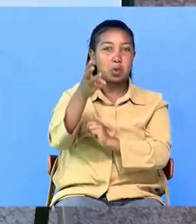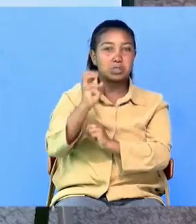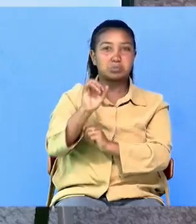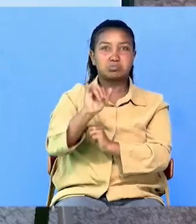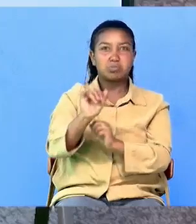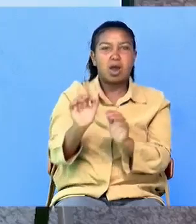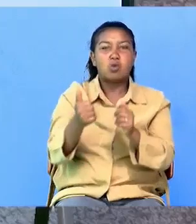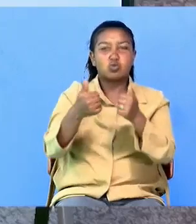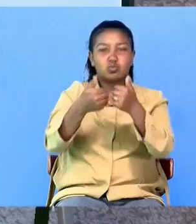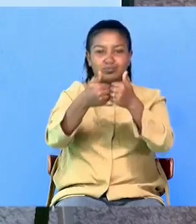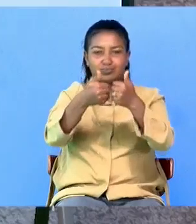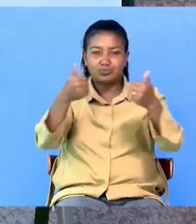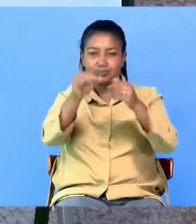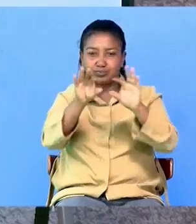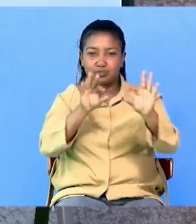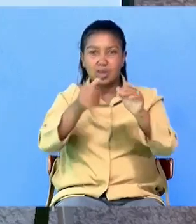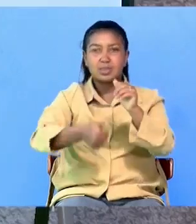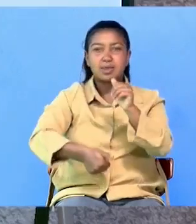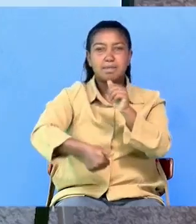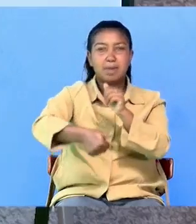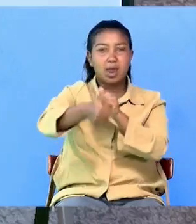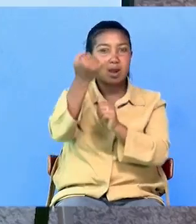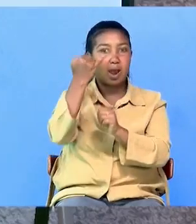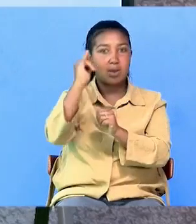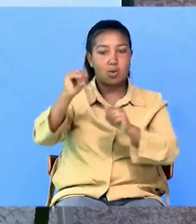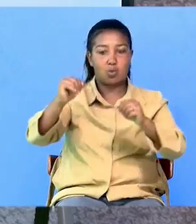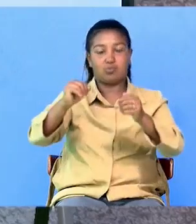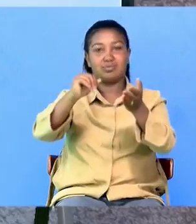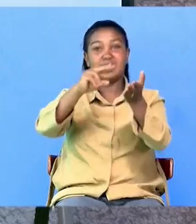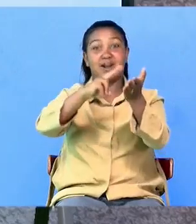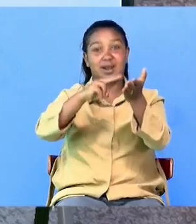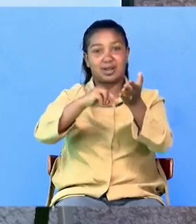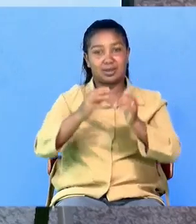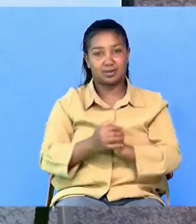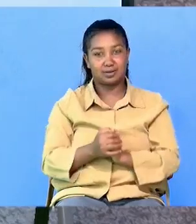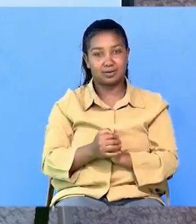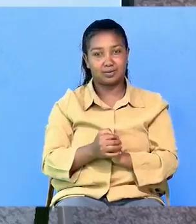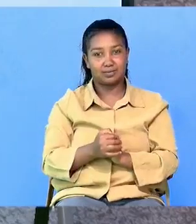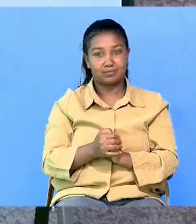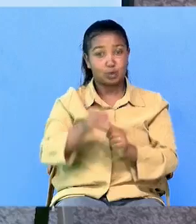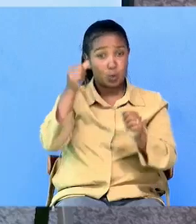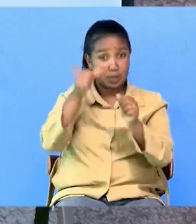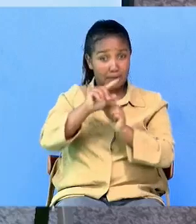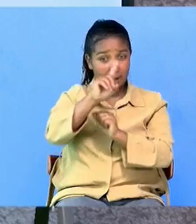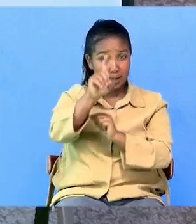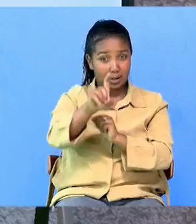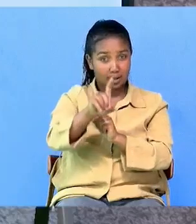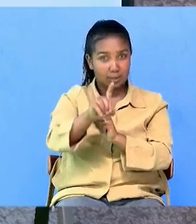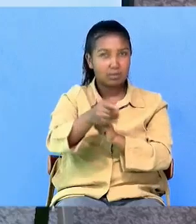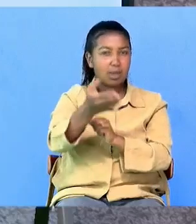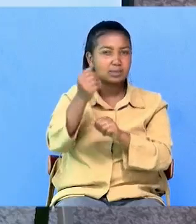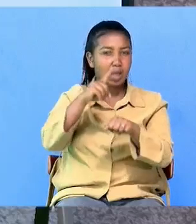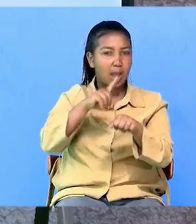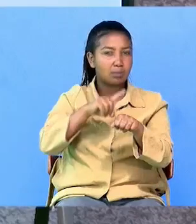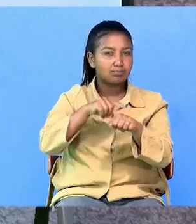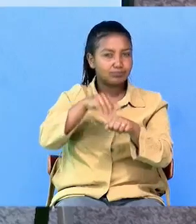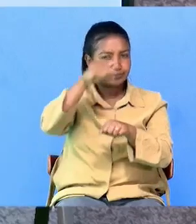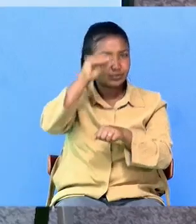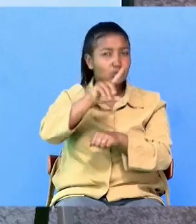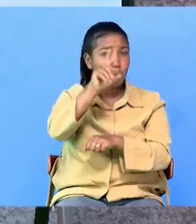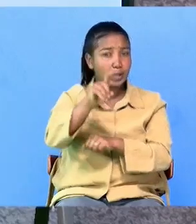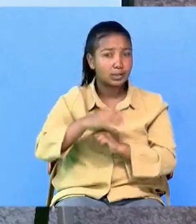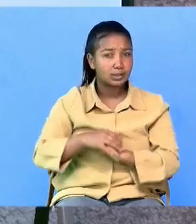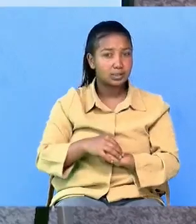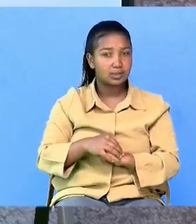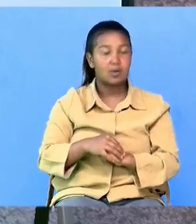how to identify the main idea from the reading text. You remember what we did in the session?